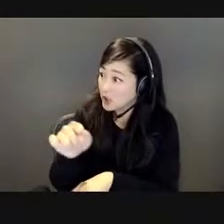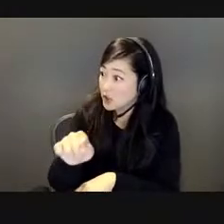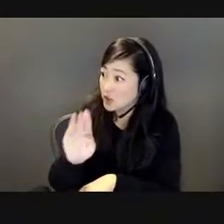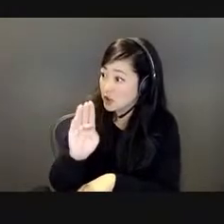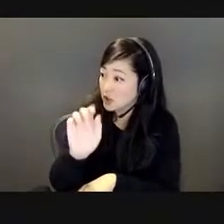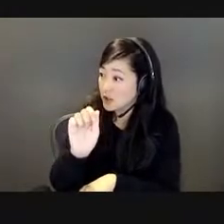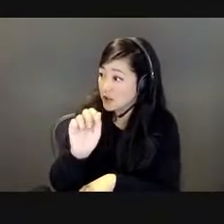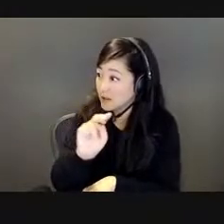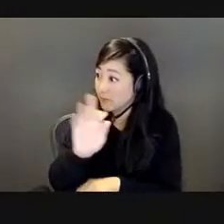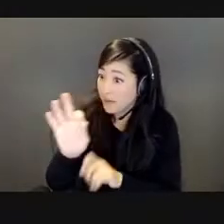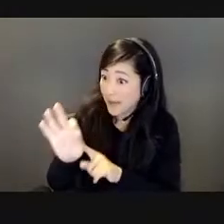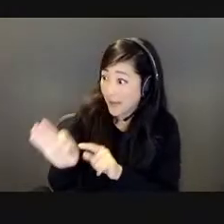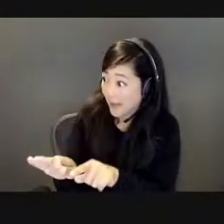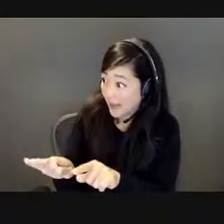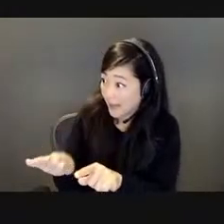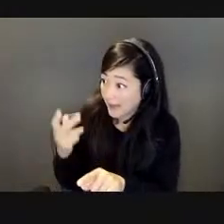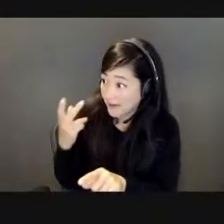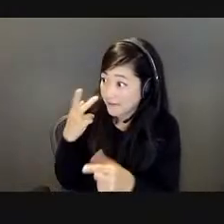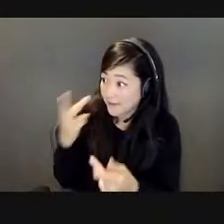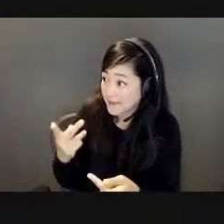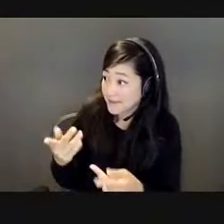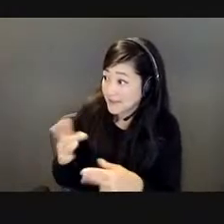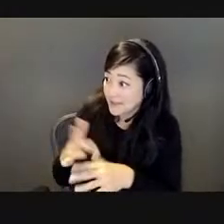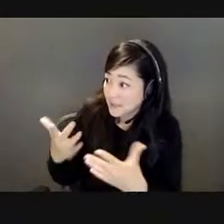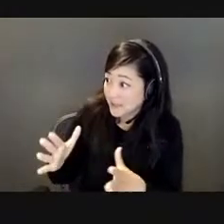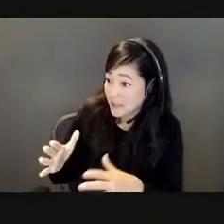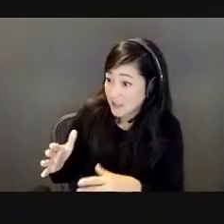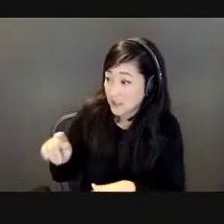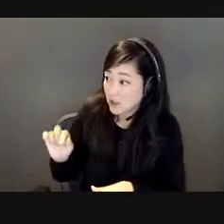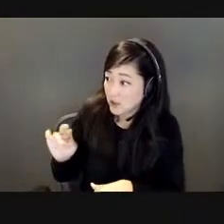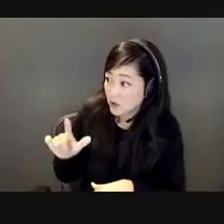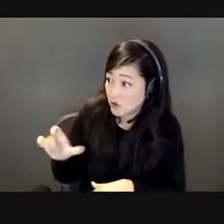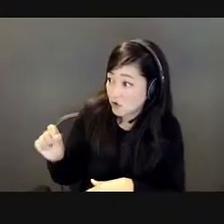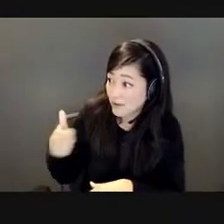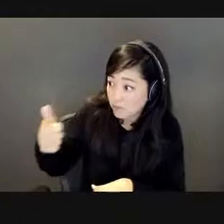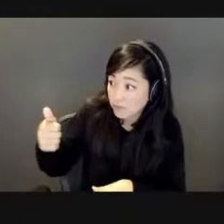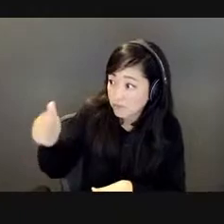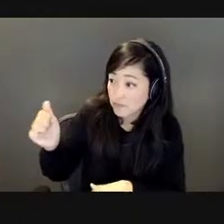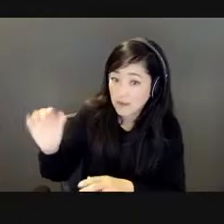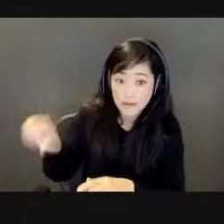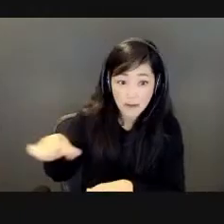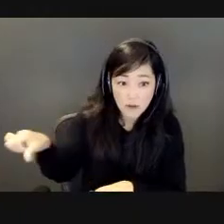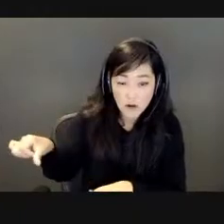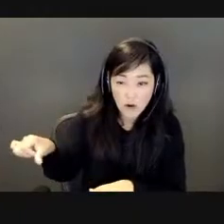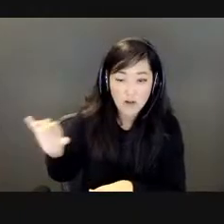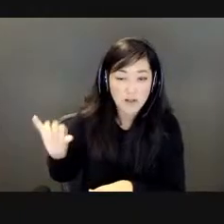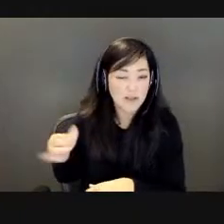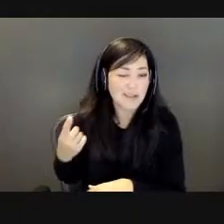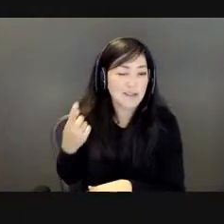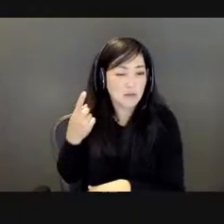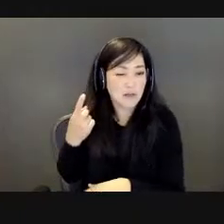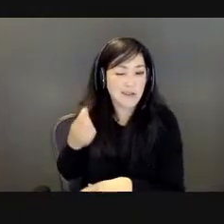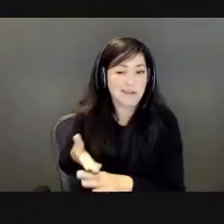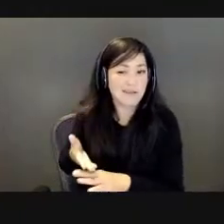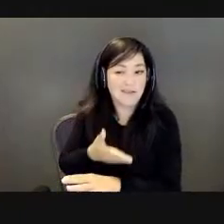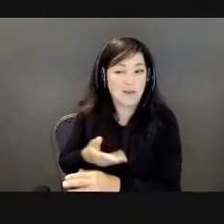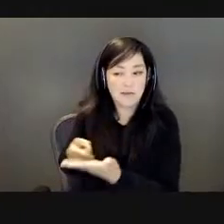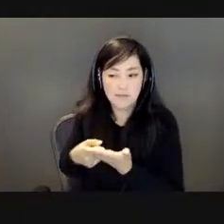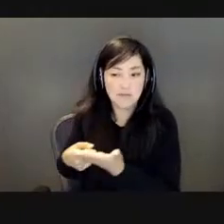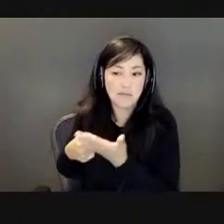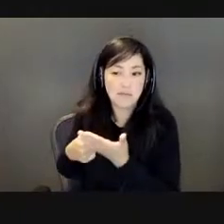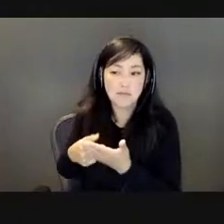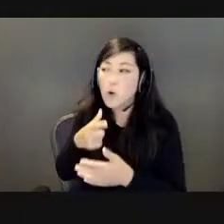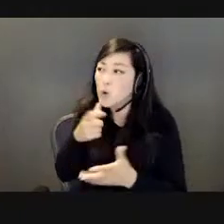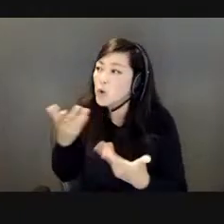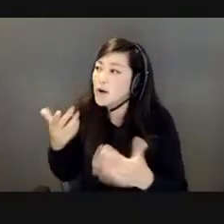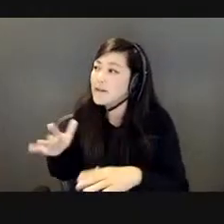and checked it out, and I'm like, all right, here, let's see how good those trails are. And so that's one of the big things too, to say, all right, let's find out who else has